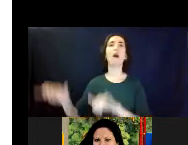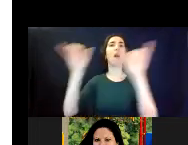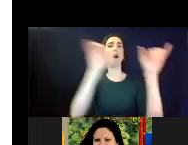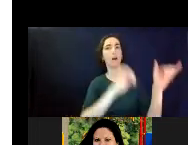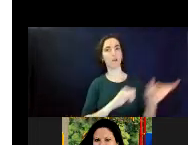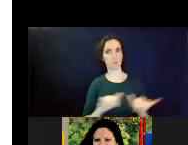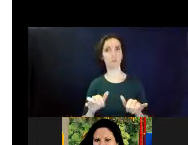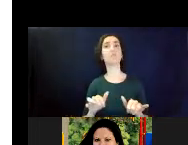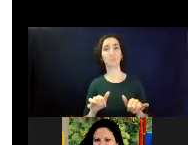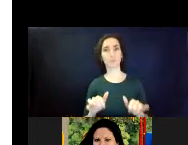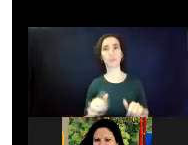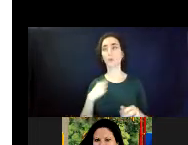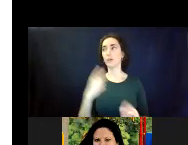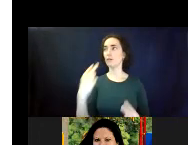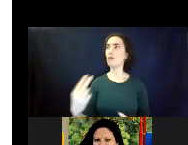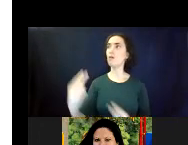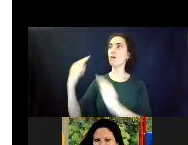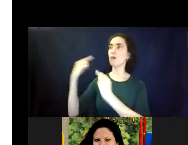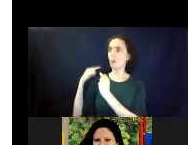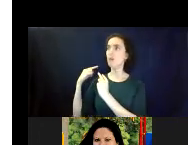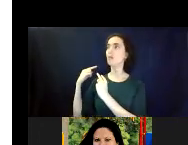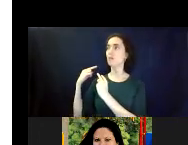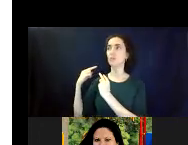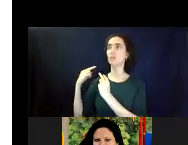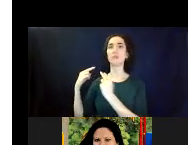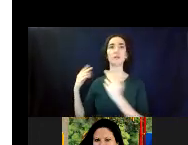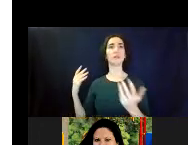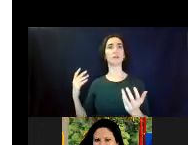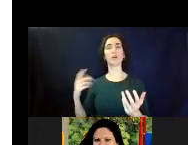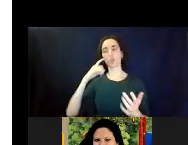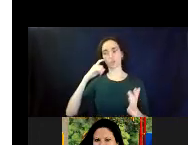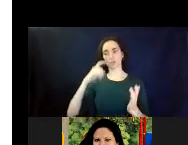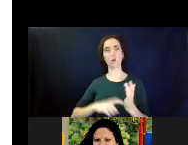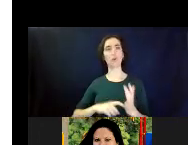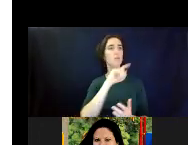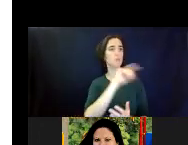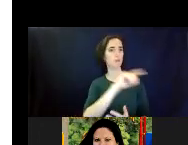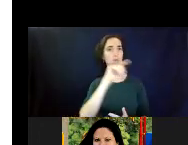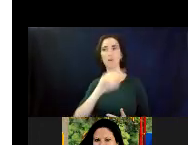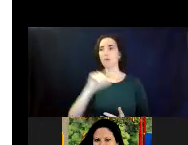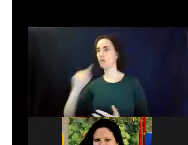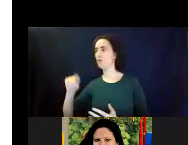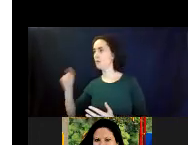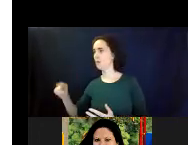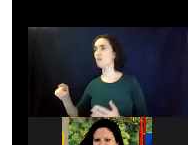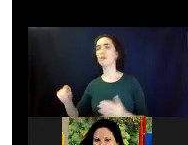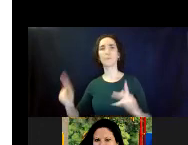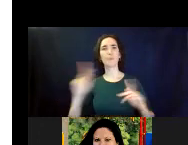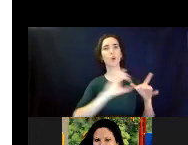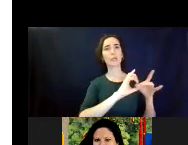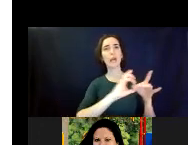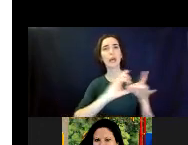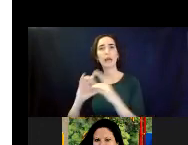explore the events of the past, I think you will notice shared connections and experiences between what we're experiencing